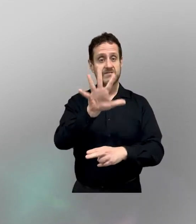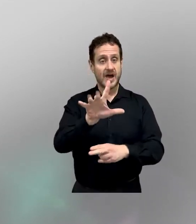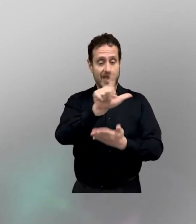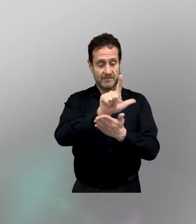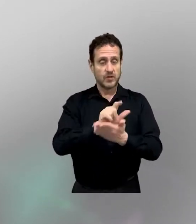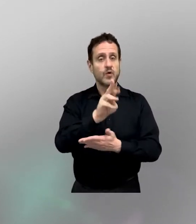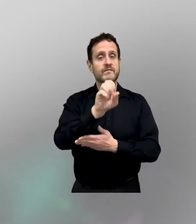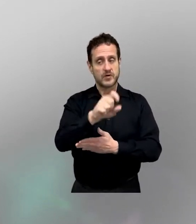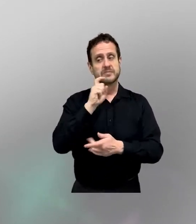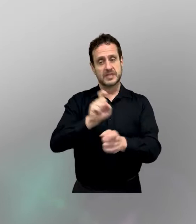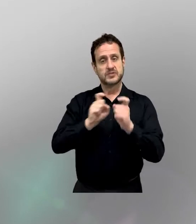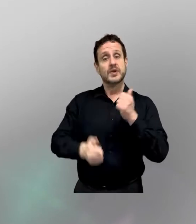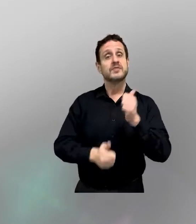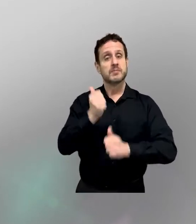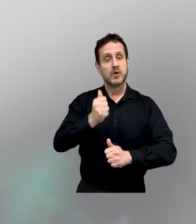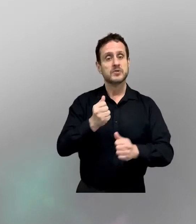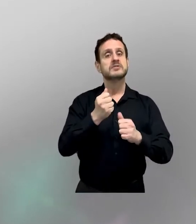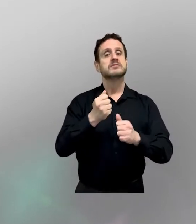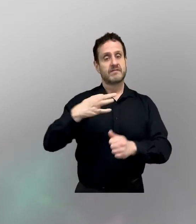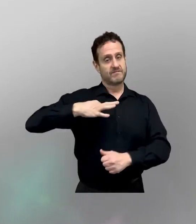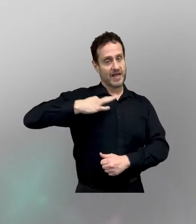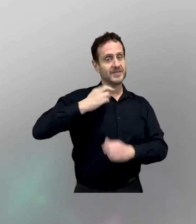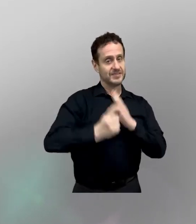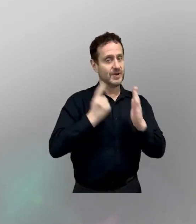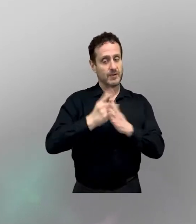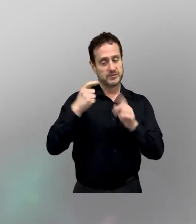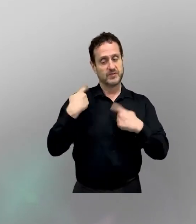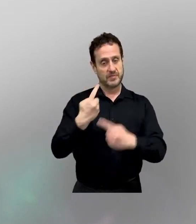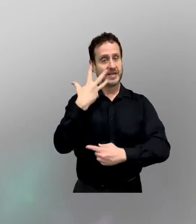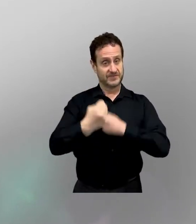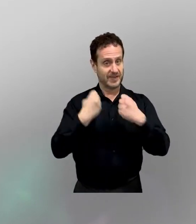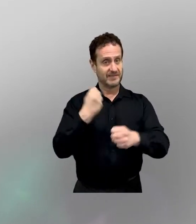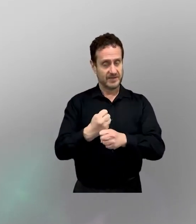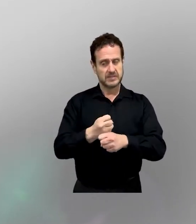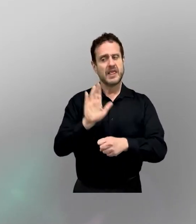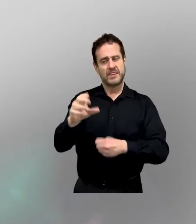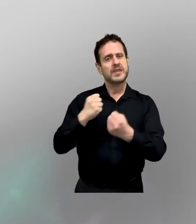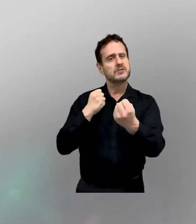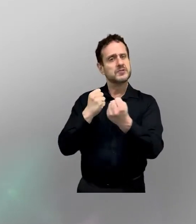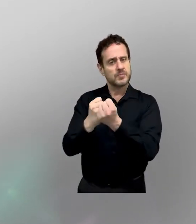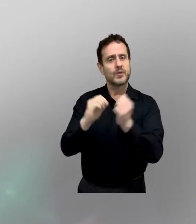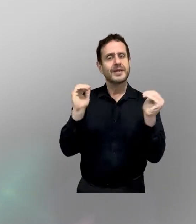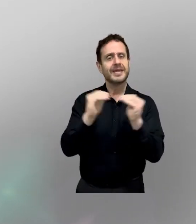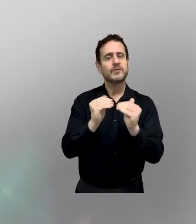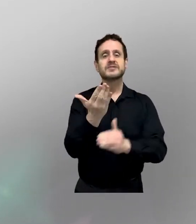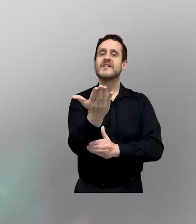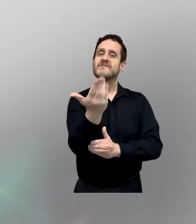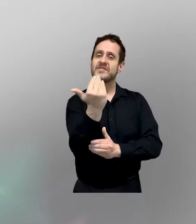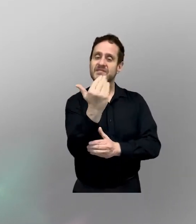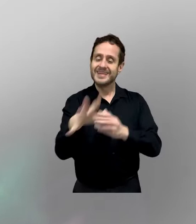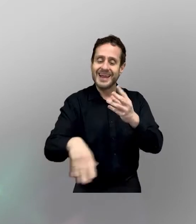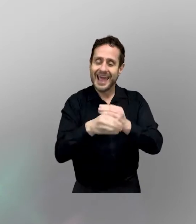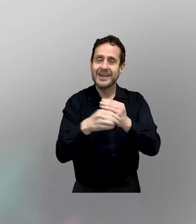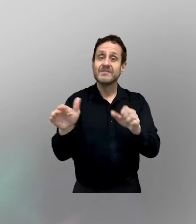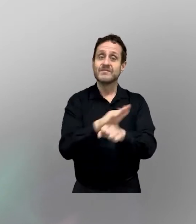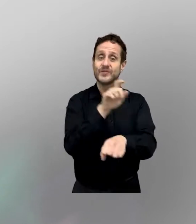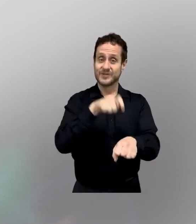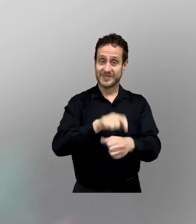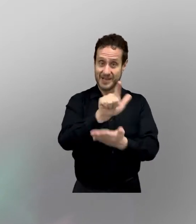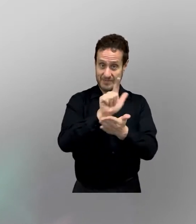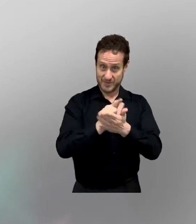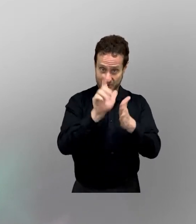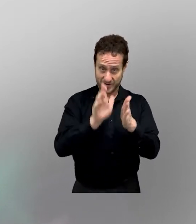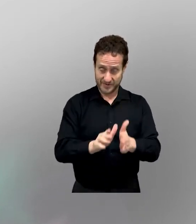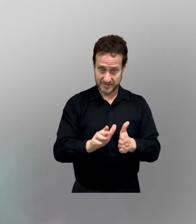donated the most pro bono hours over the past 5 years. Together, their support is equivalent to 15